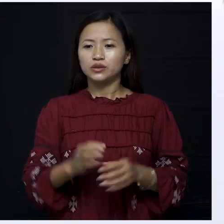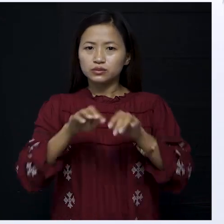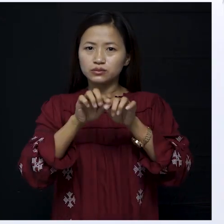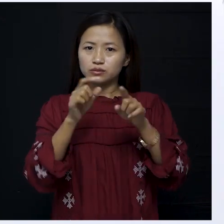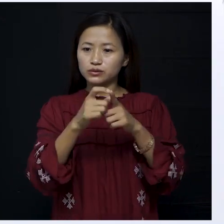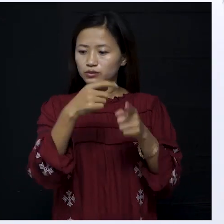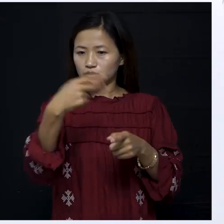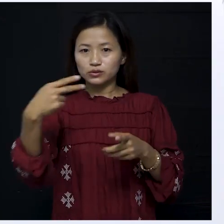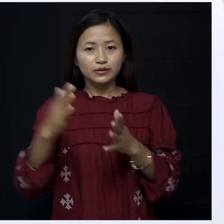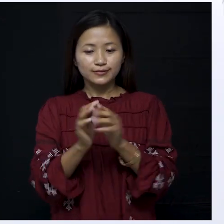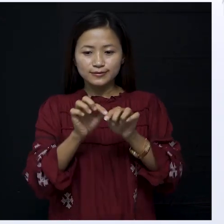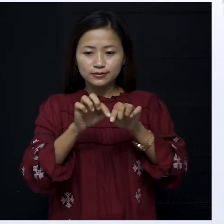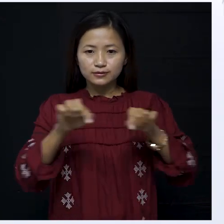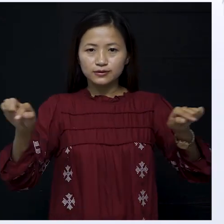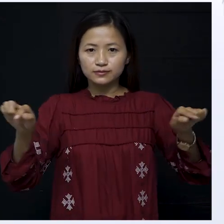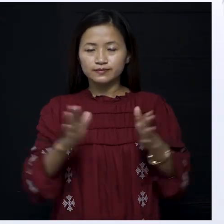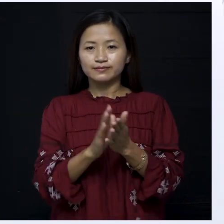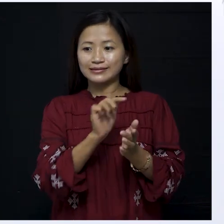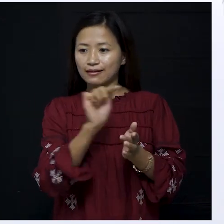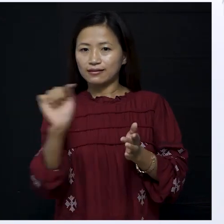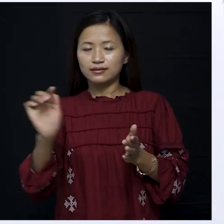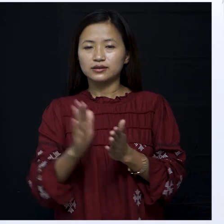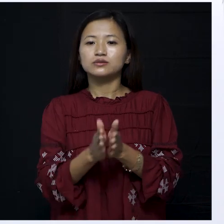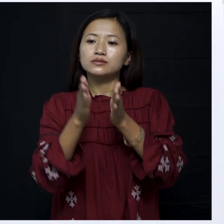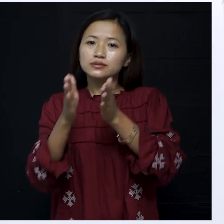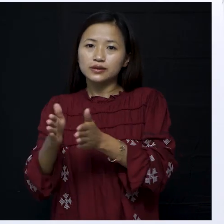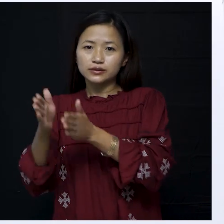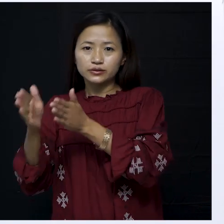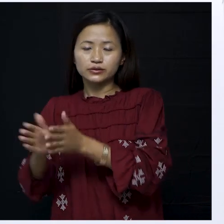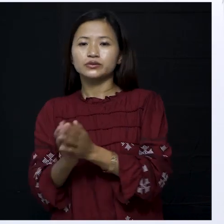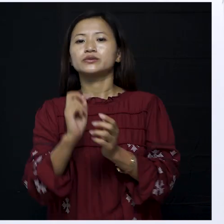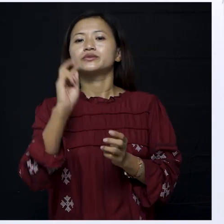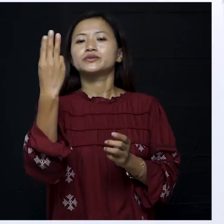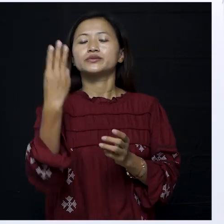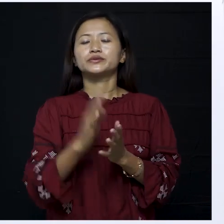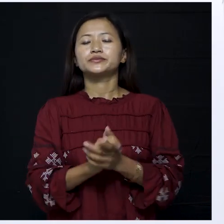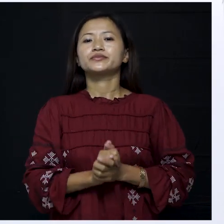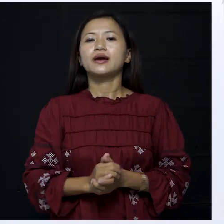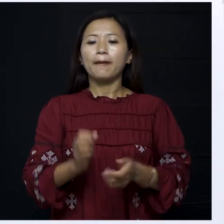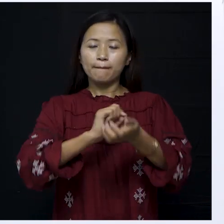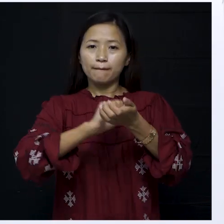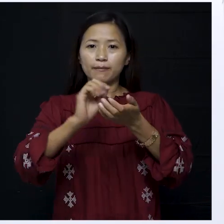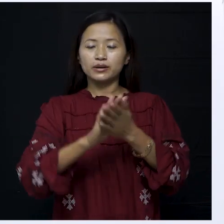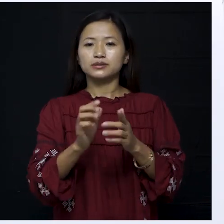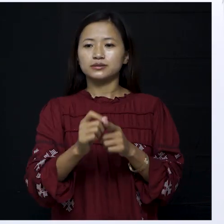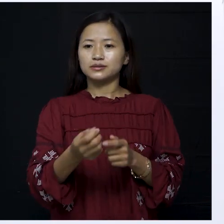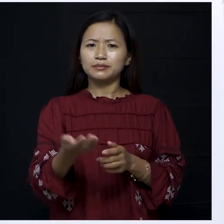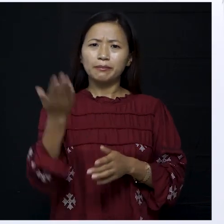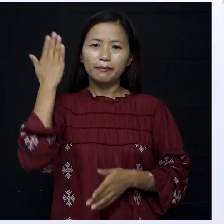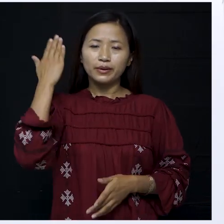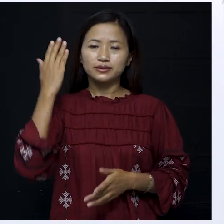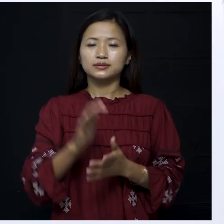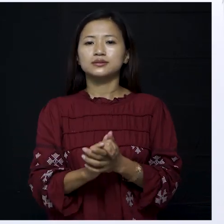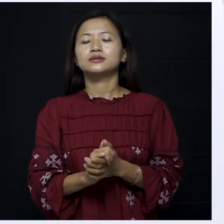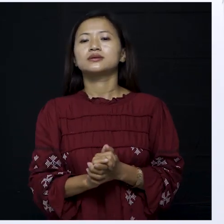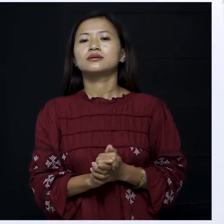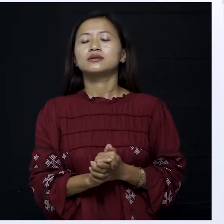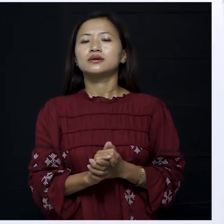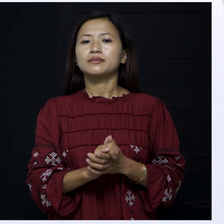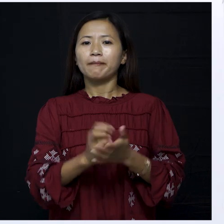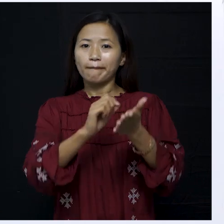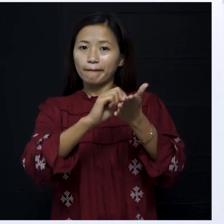line and break it up into 3 sections. Then on your left hand side, you mark it as past. Then in the middle, you